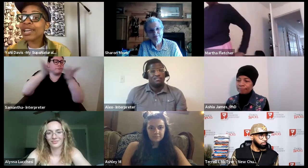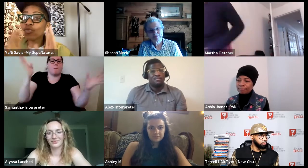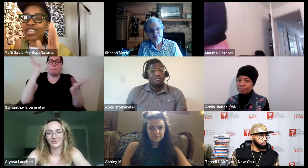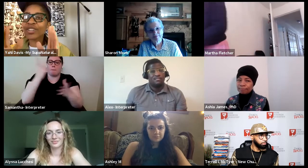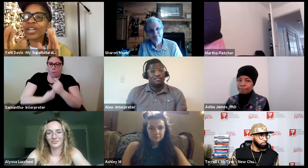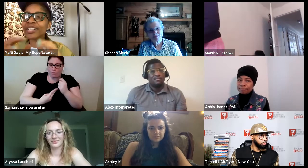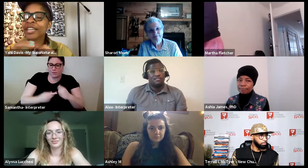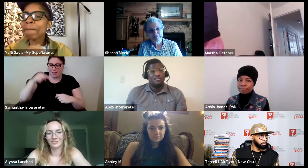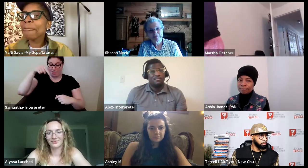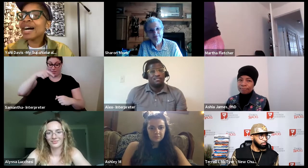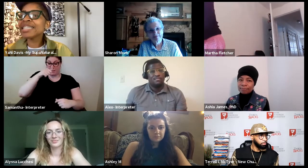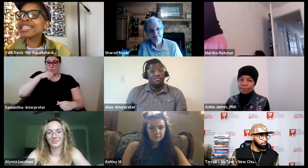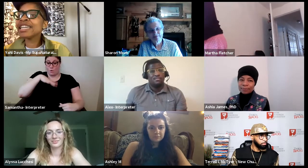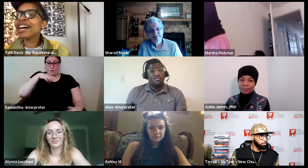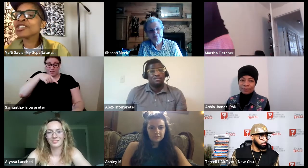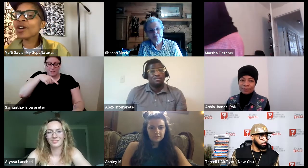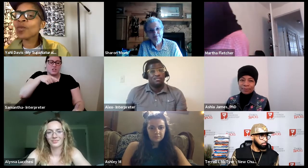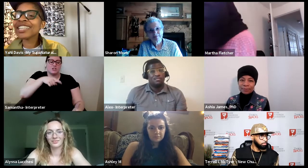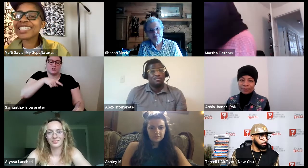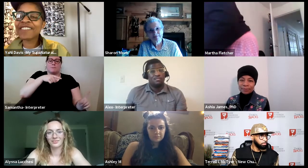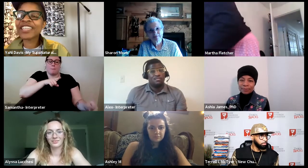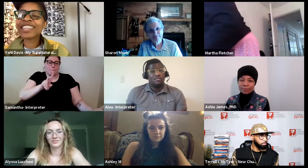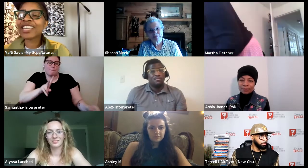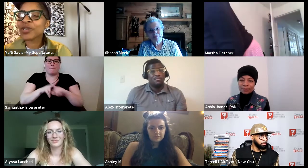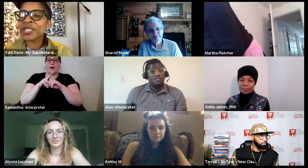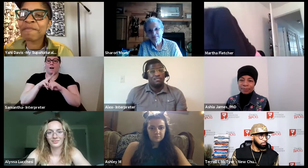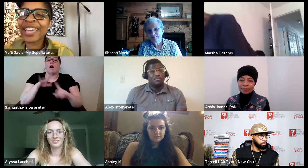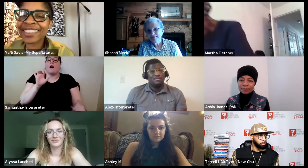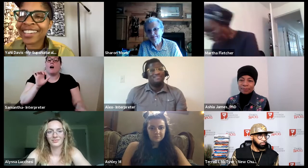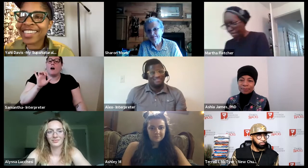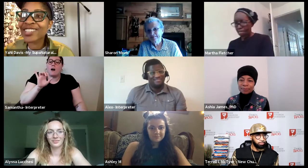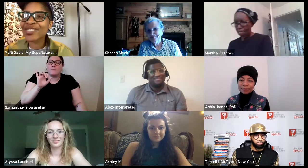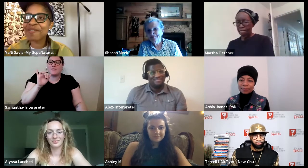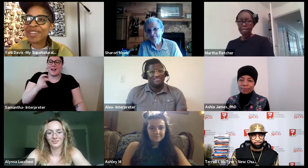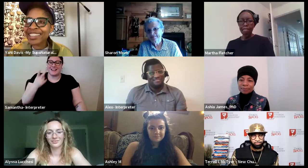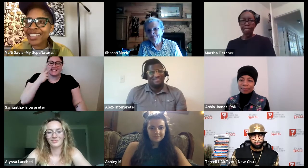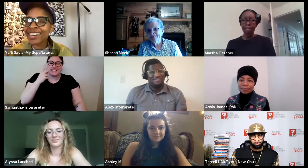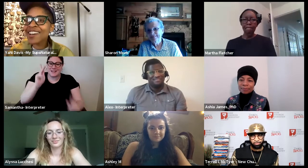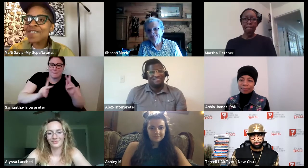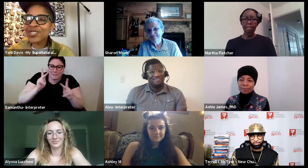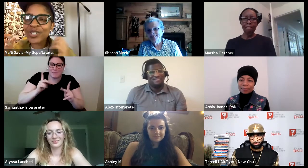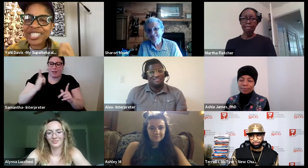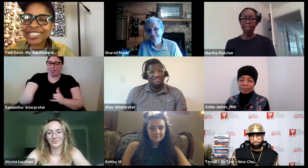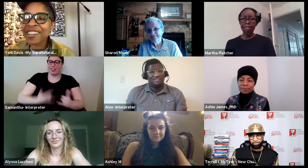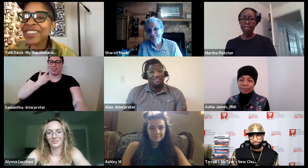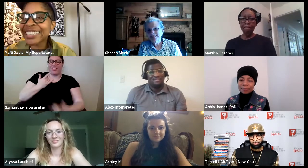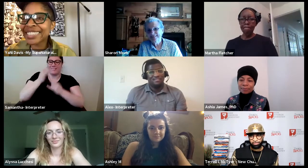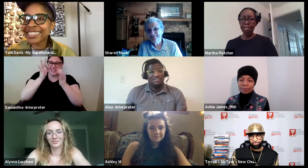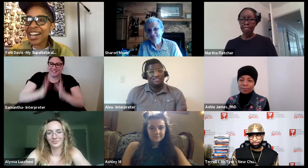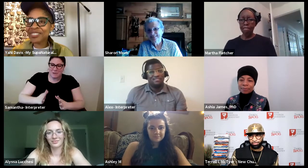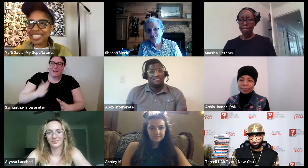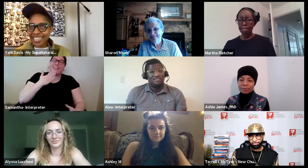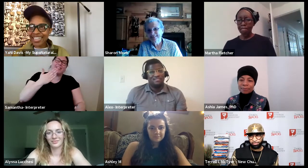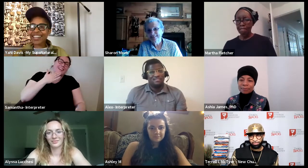Oop, and really quickly, I see someone is giving thanks for Samantha. Thank you, Samantha, for doing such an